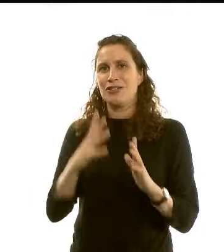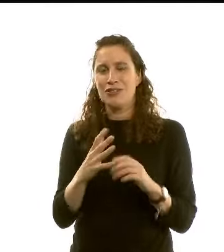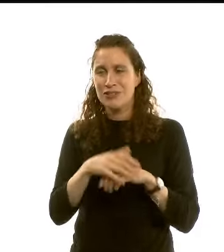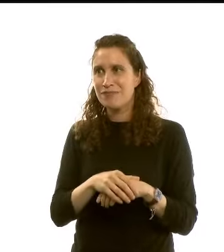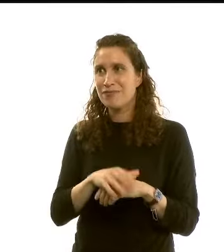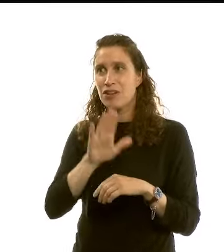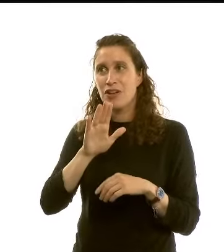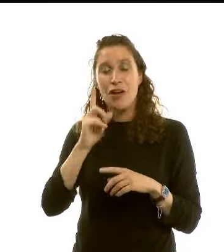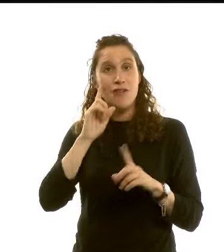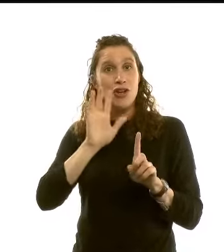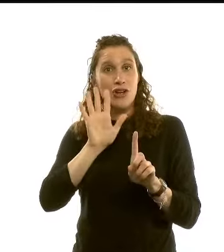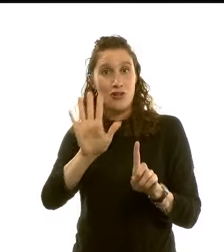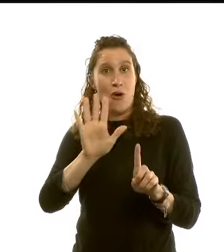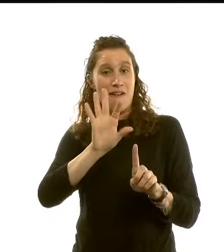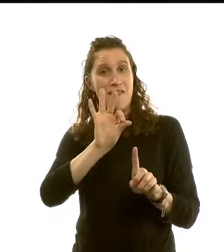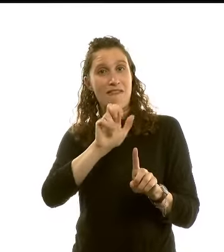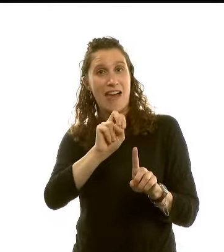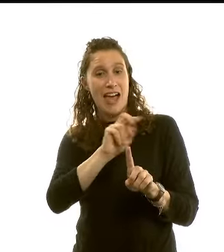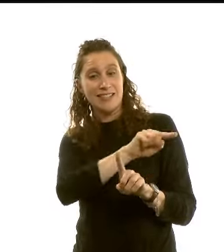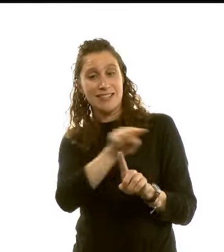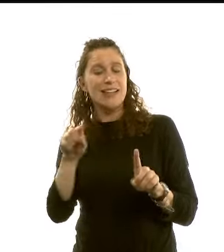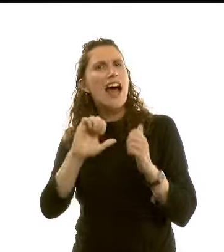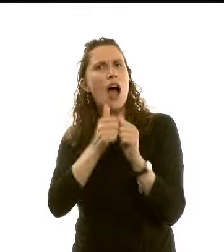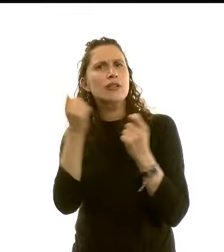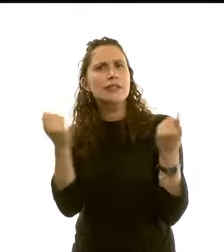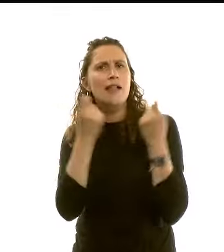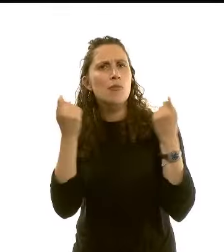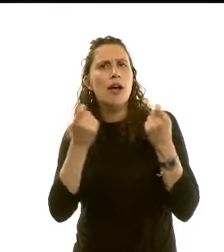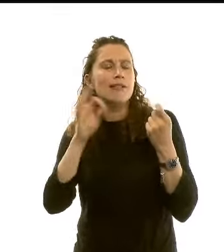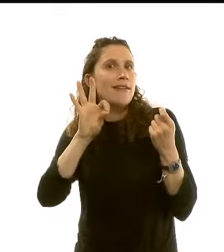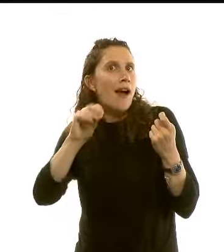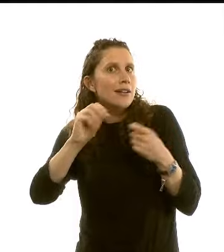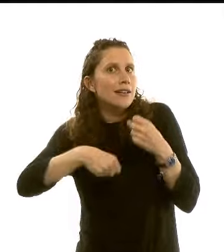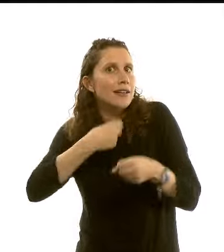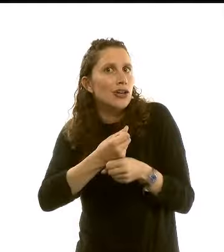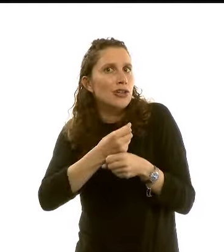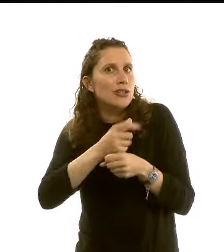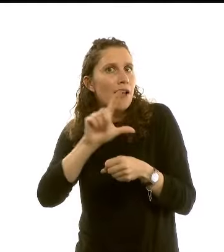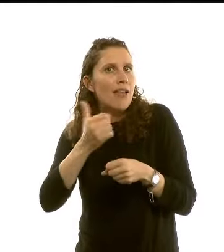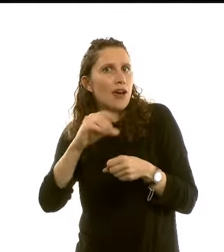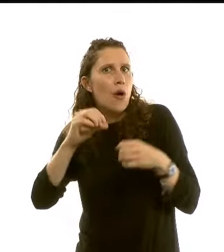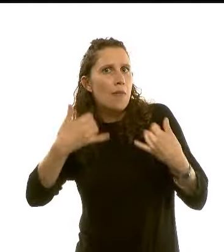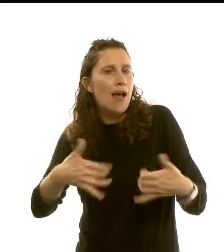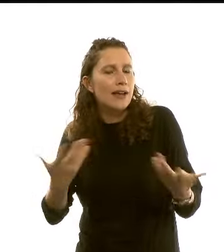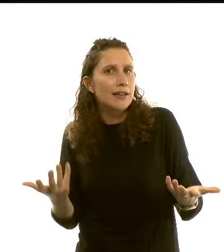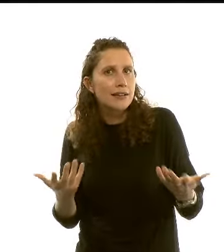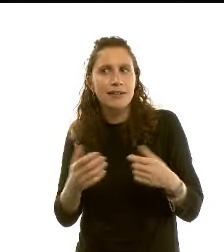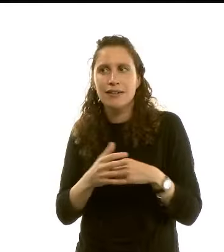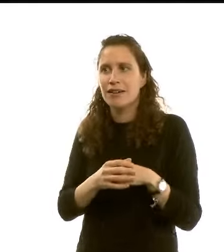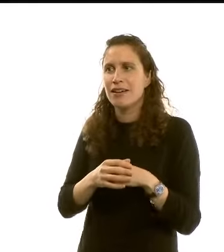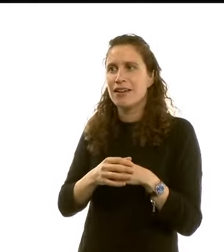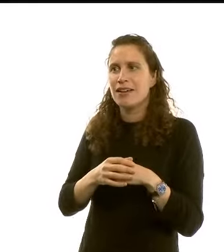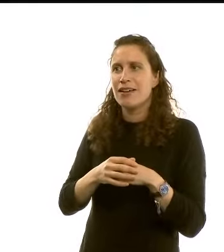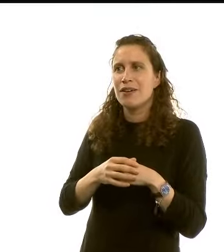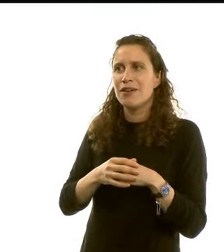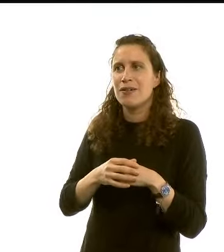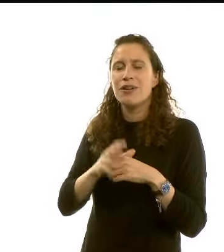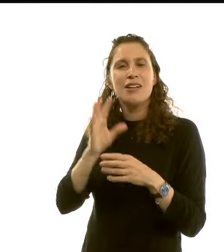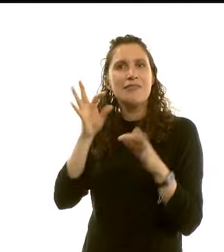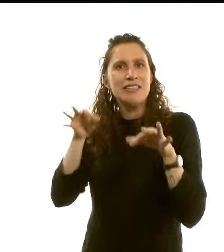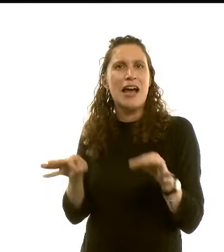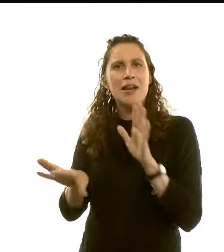home, how are you, celebrating the passions here and celebrating 90 years of Lego play? We decided just to build all the